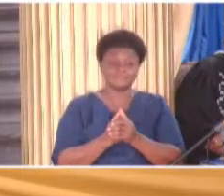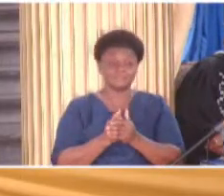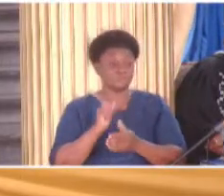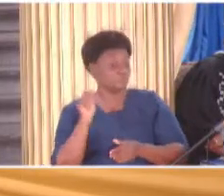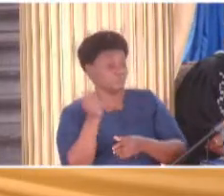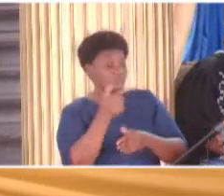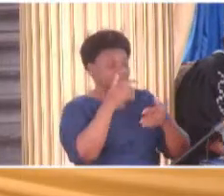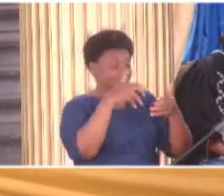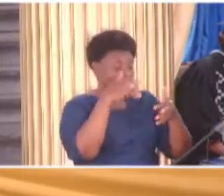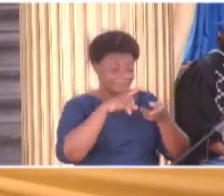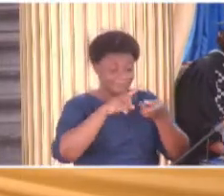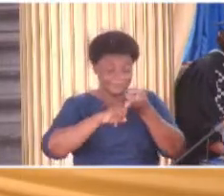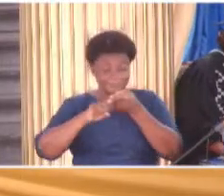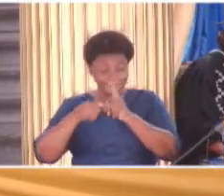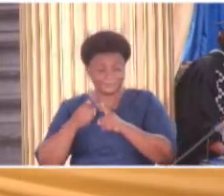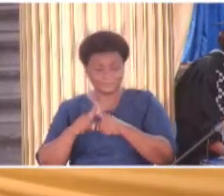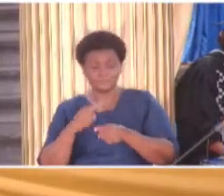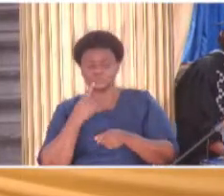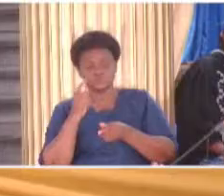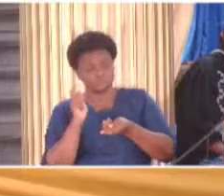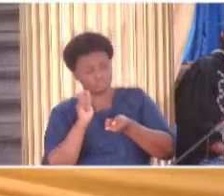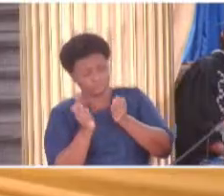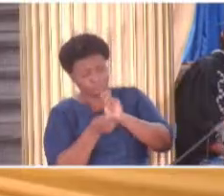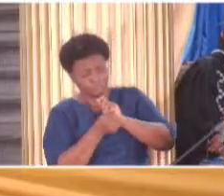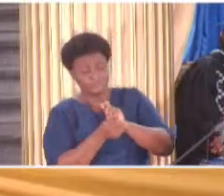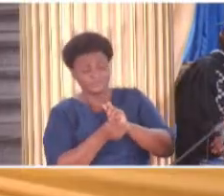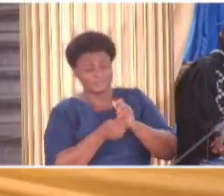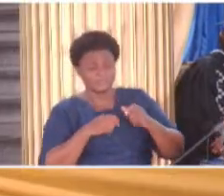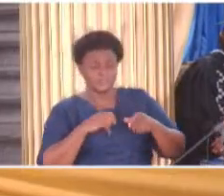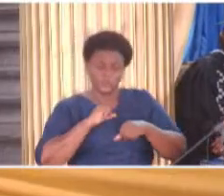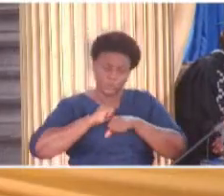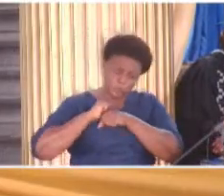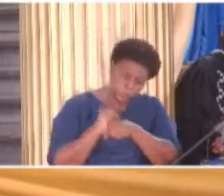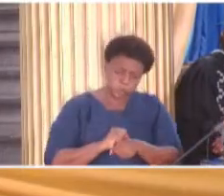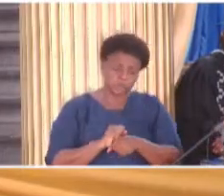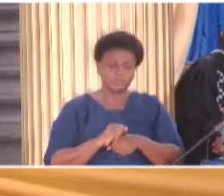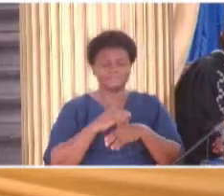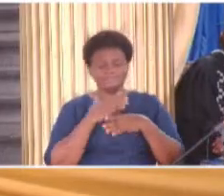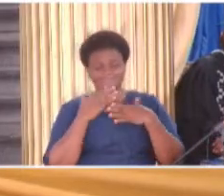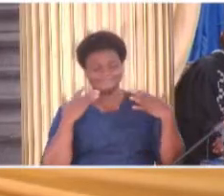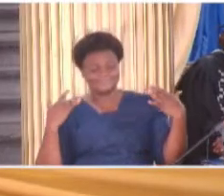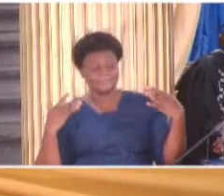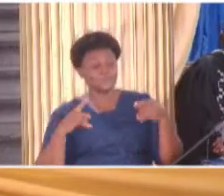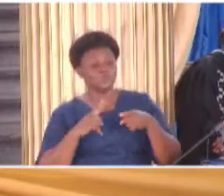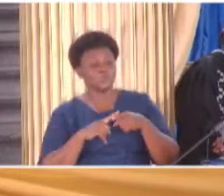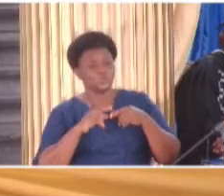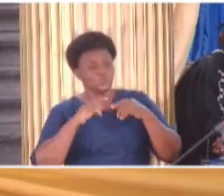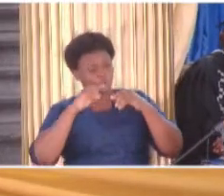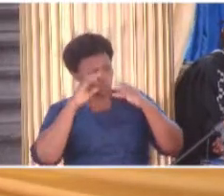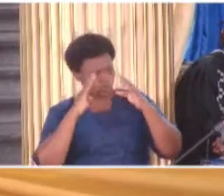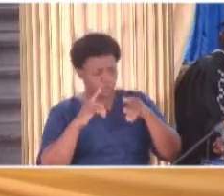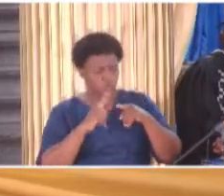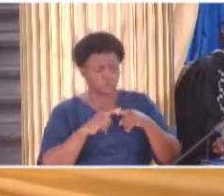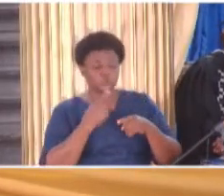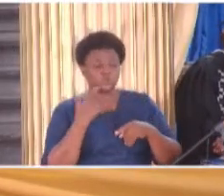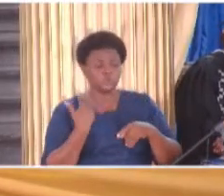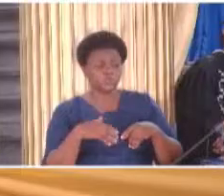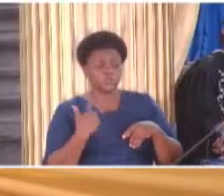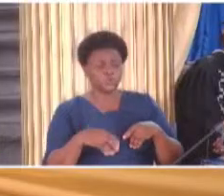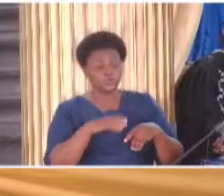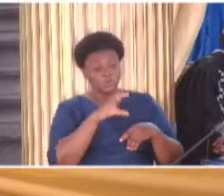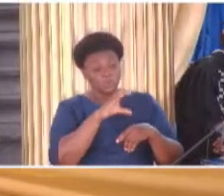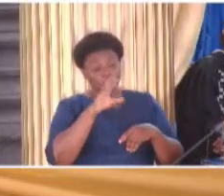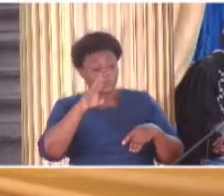study partners who turned stress into laughter, we are grateful. To our indefatigable course